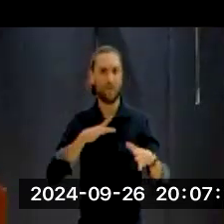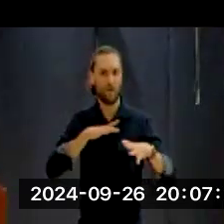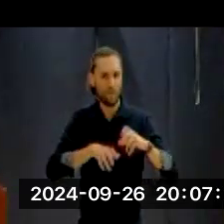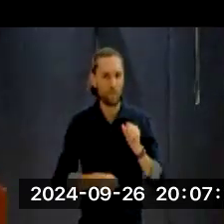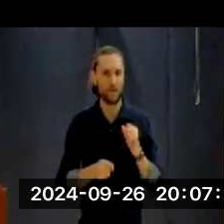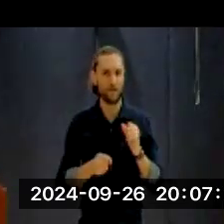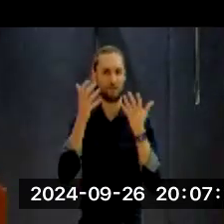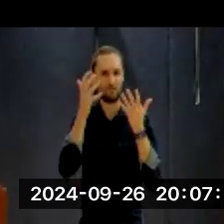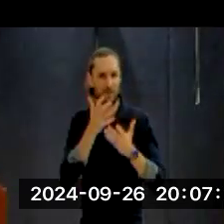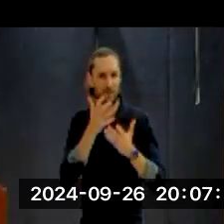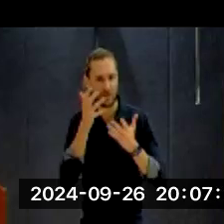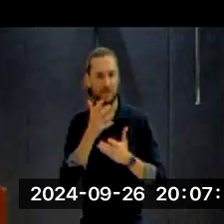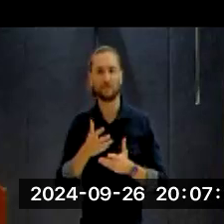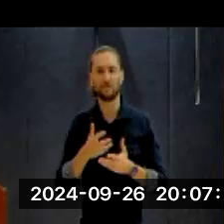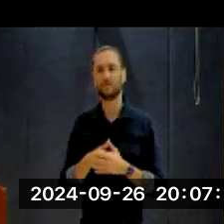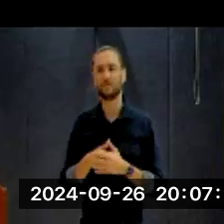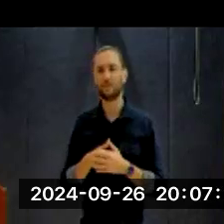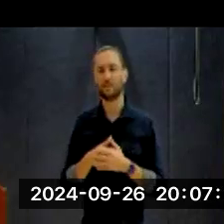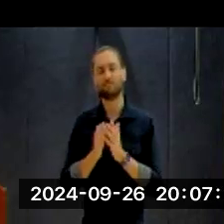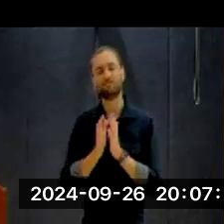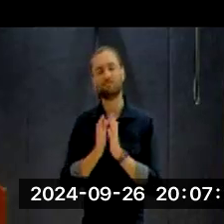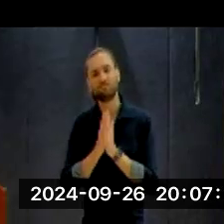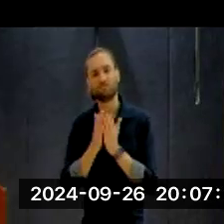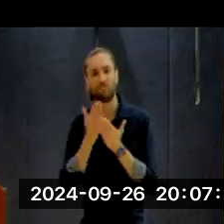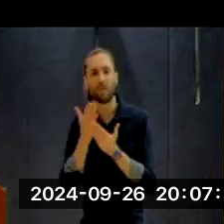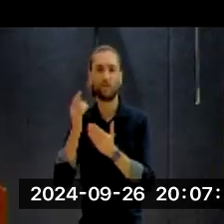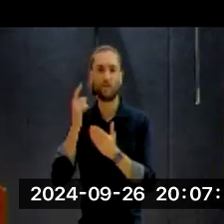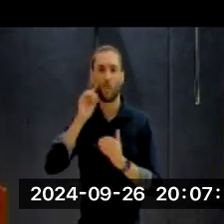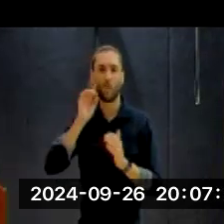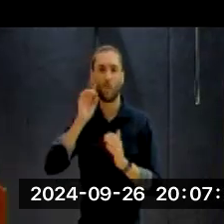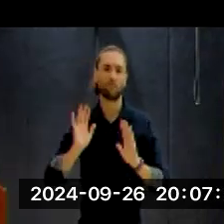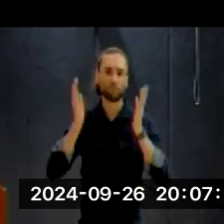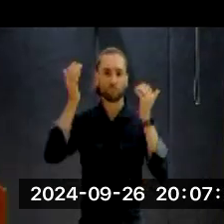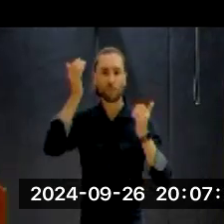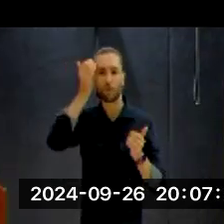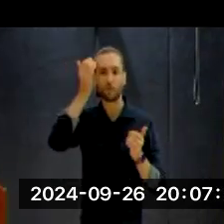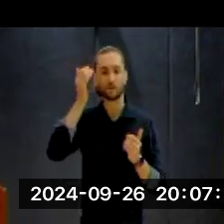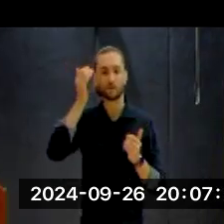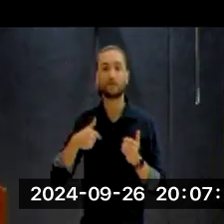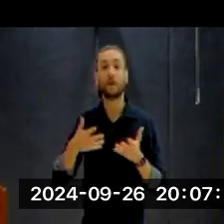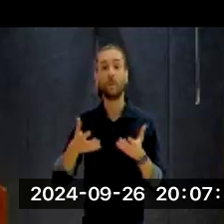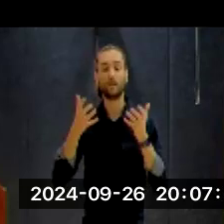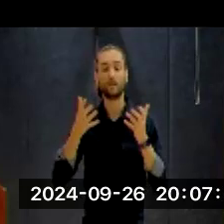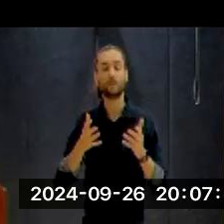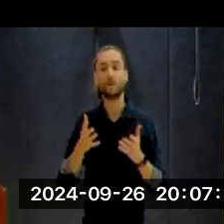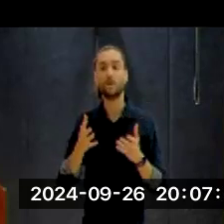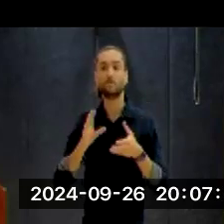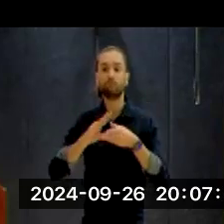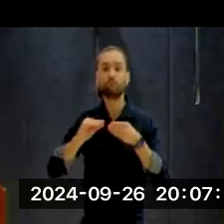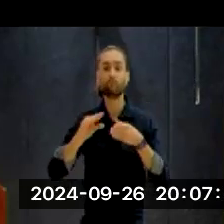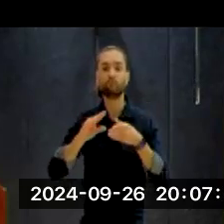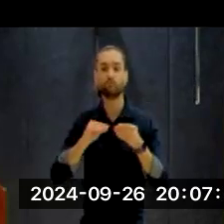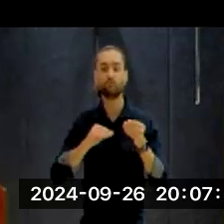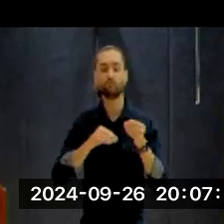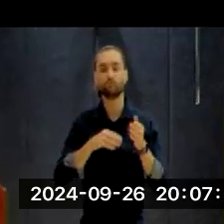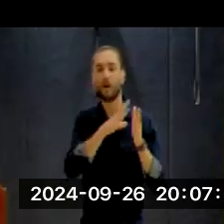And I'm so grateful for the awareness. I wanted to lift up something that I heard when I was doing